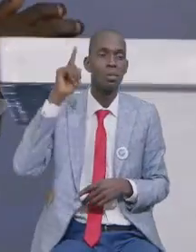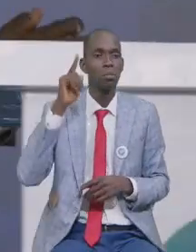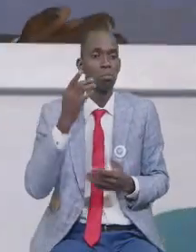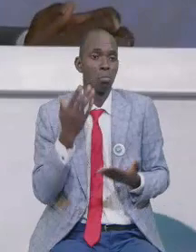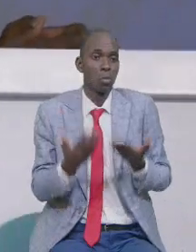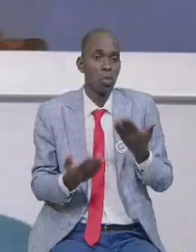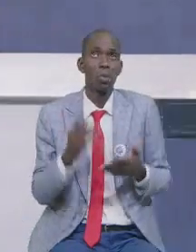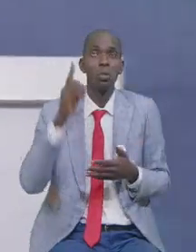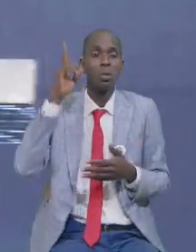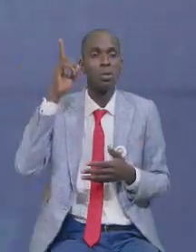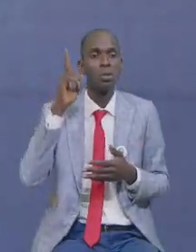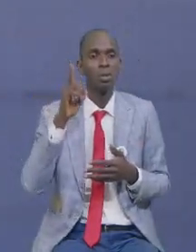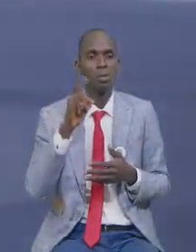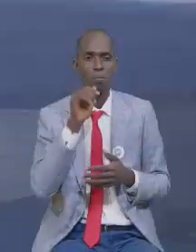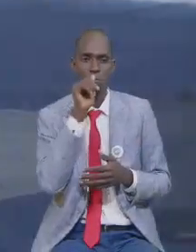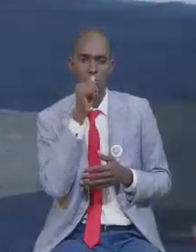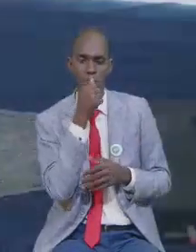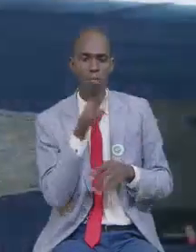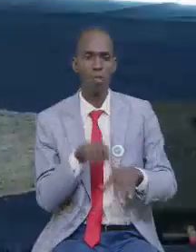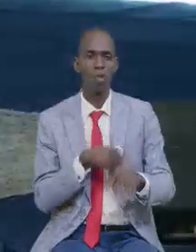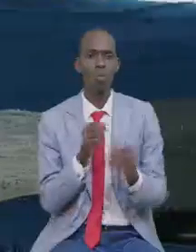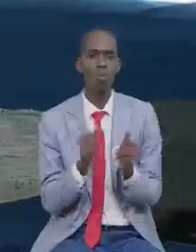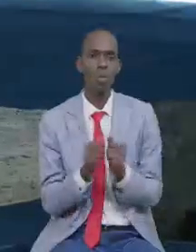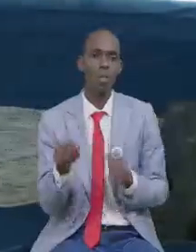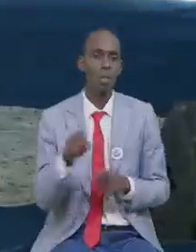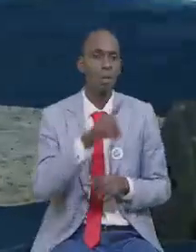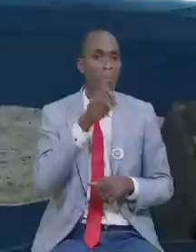bear long with them?